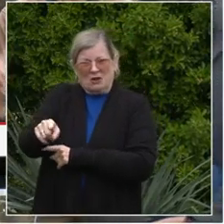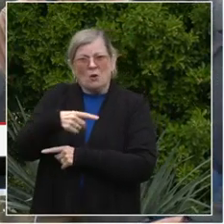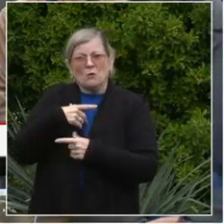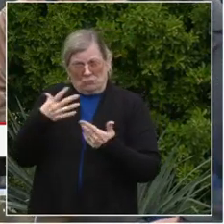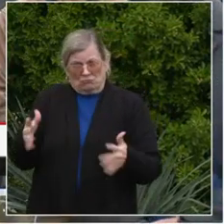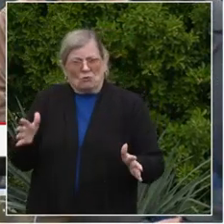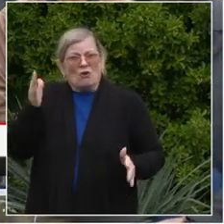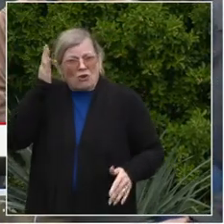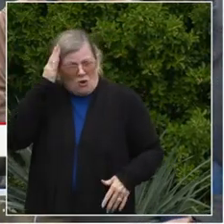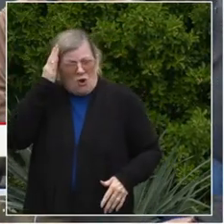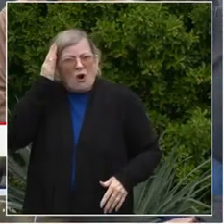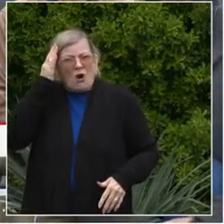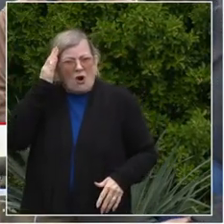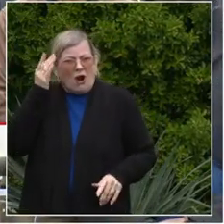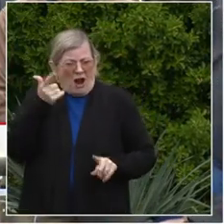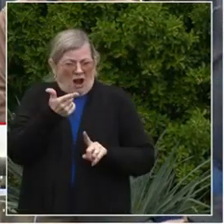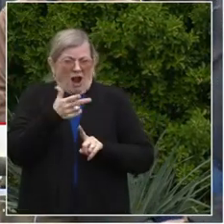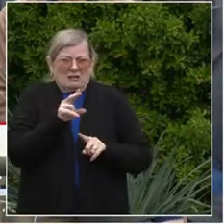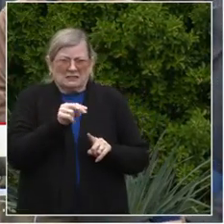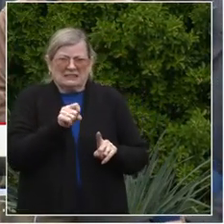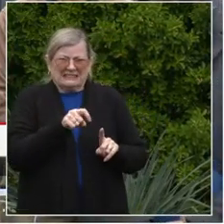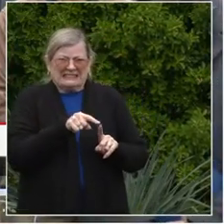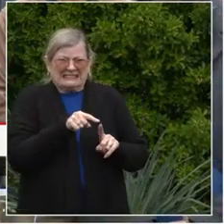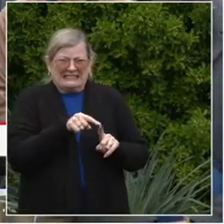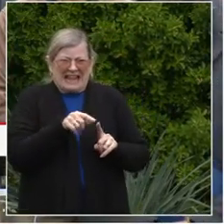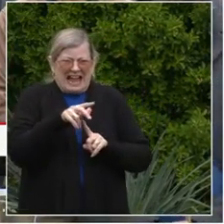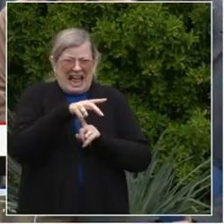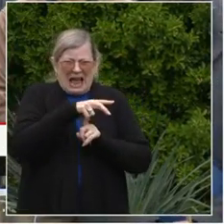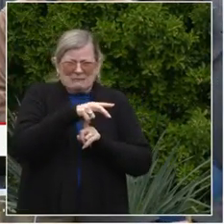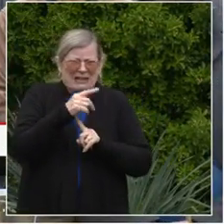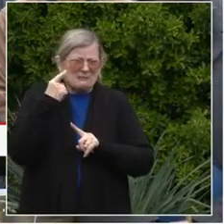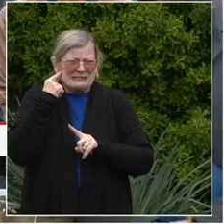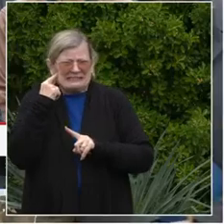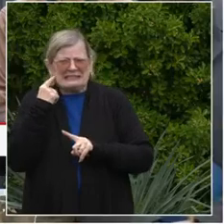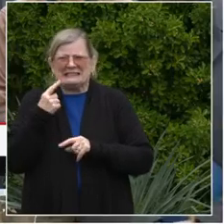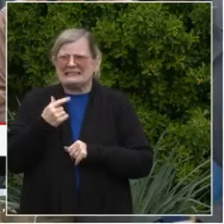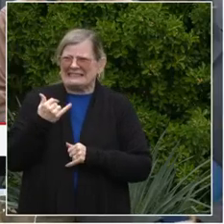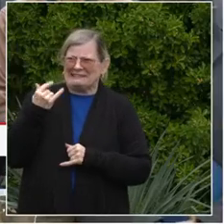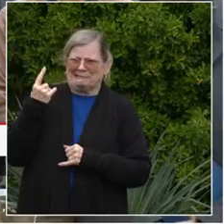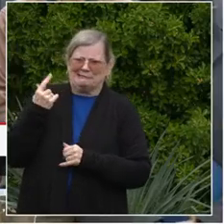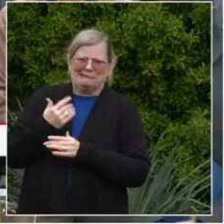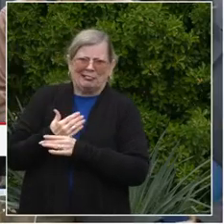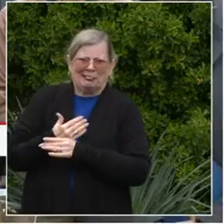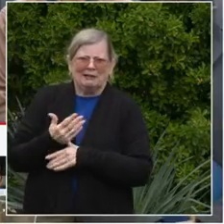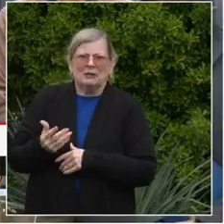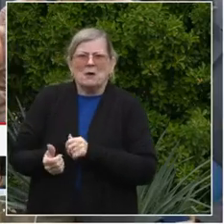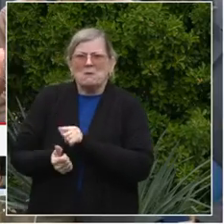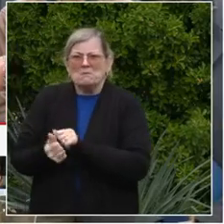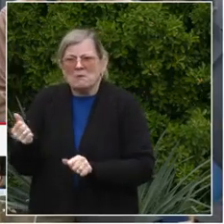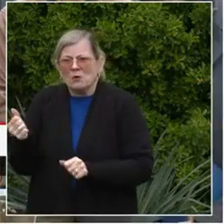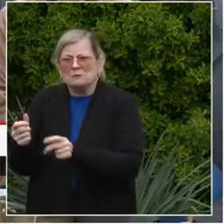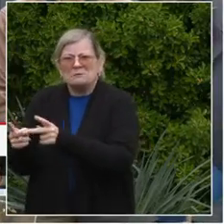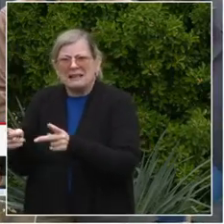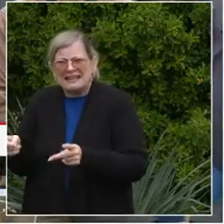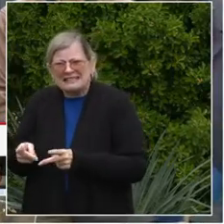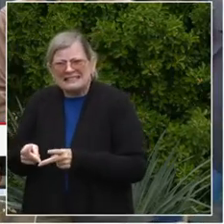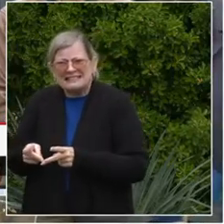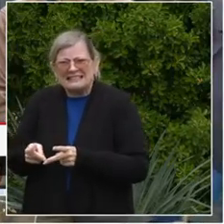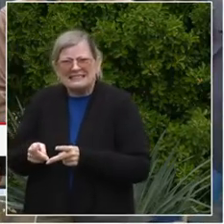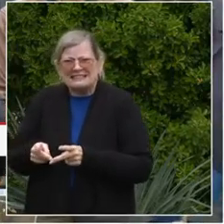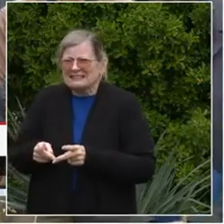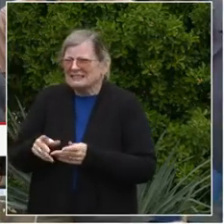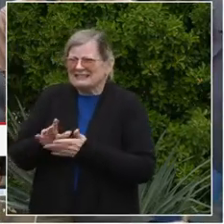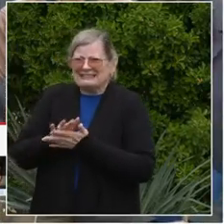that firearms ballistically in the District of Columbia are probably higher than most other places, most other major cities. Is that correct,